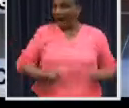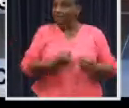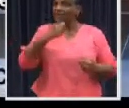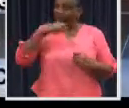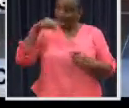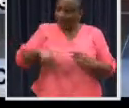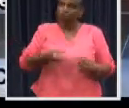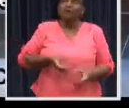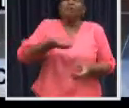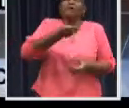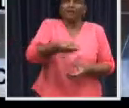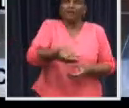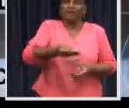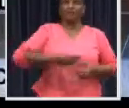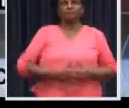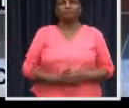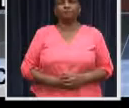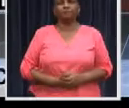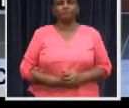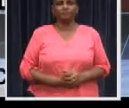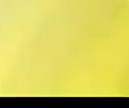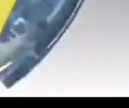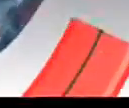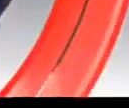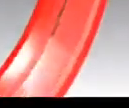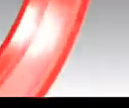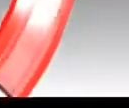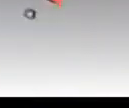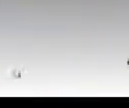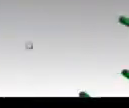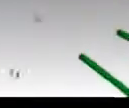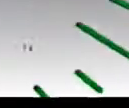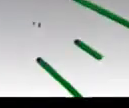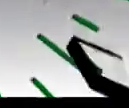follow-up actions are after this handover.